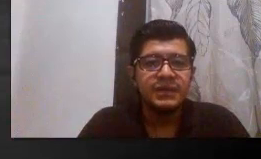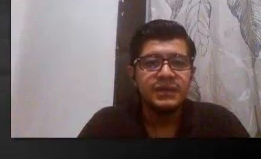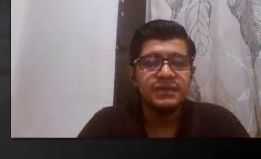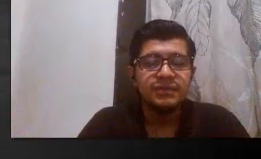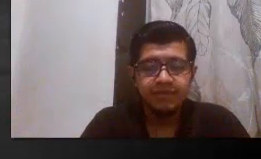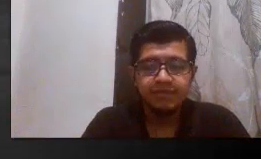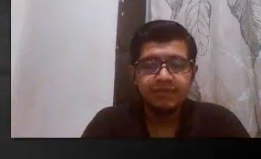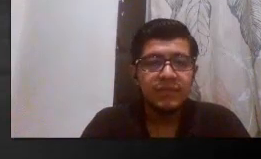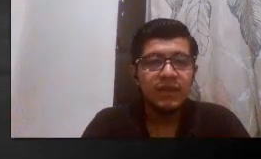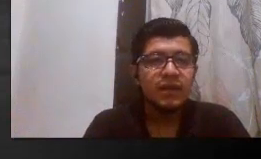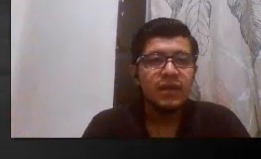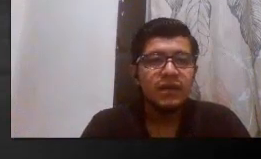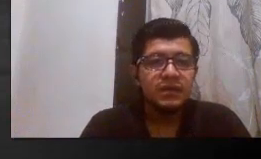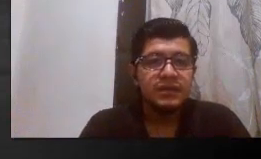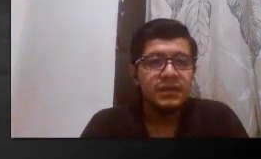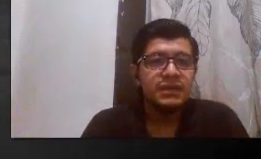places.